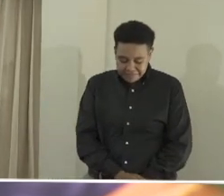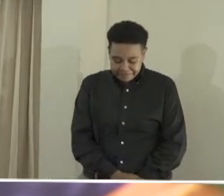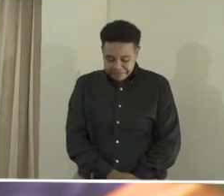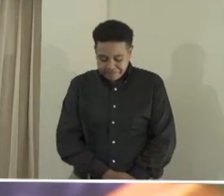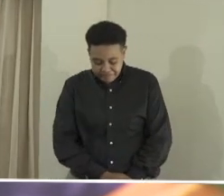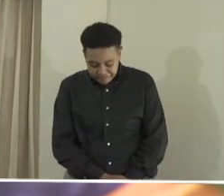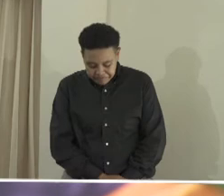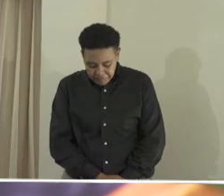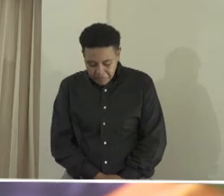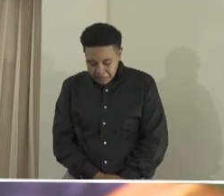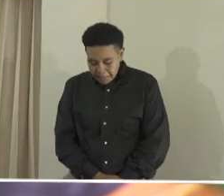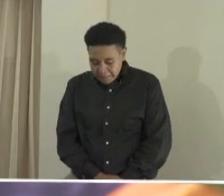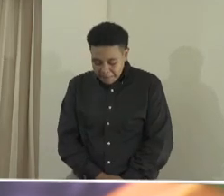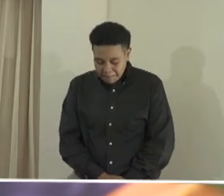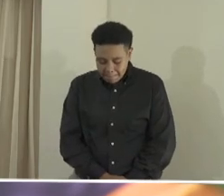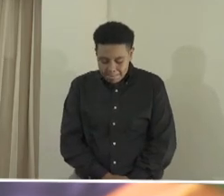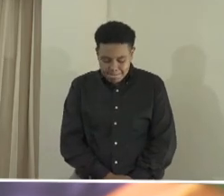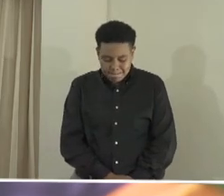Cabinet.